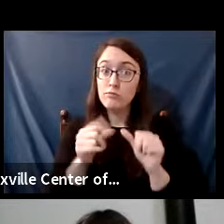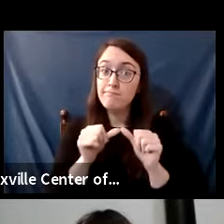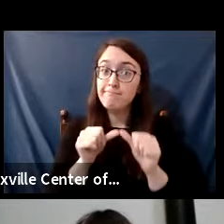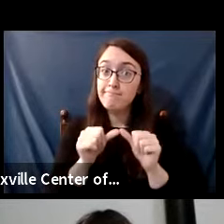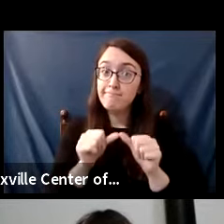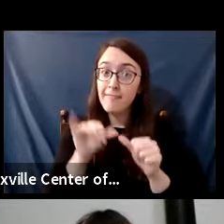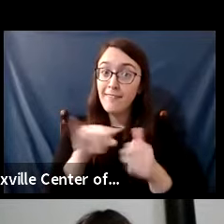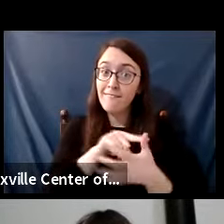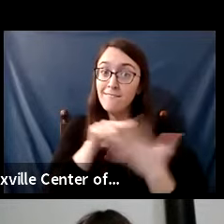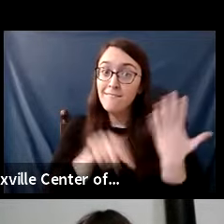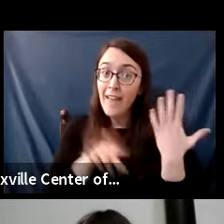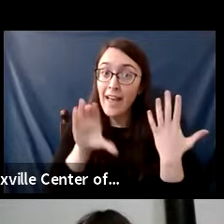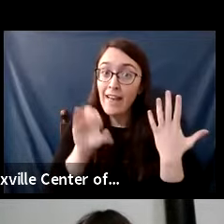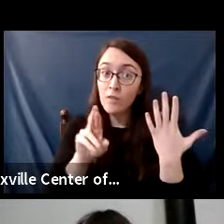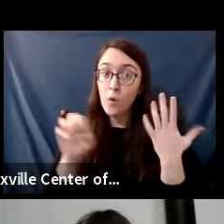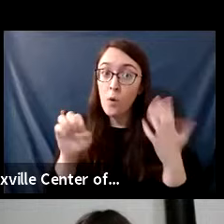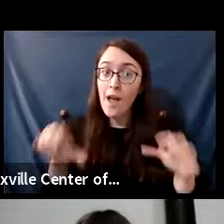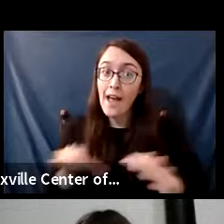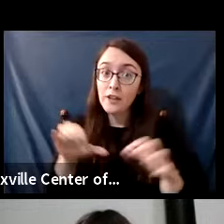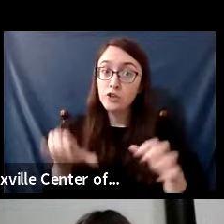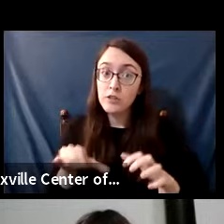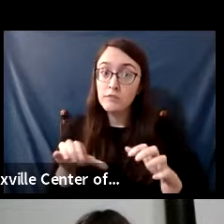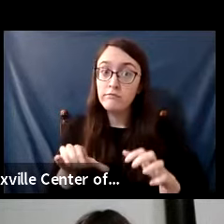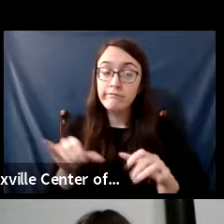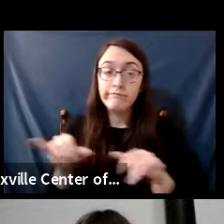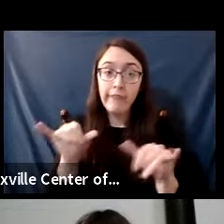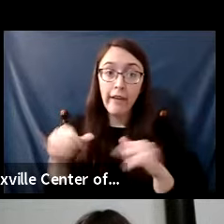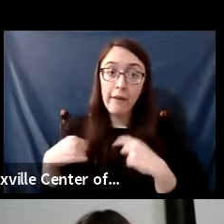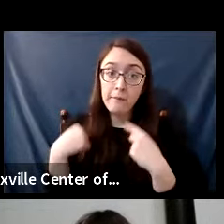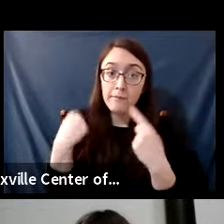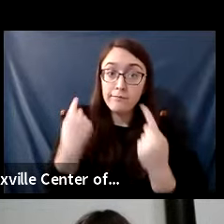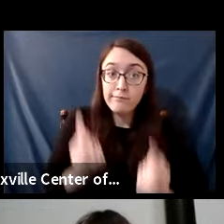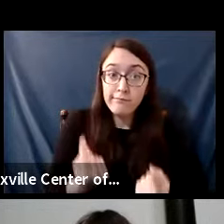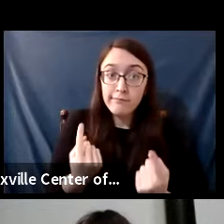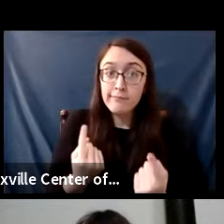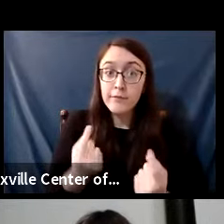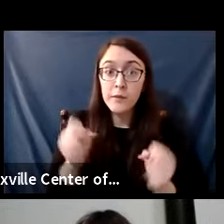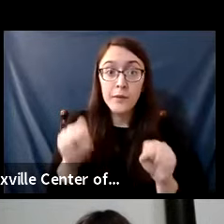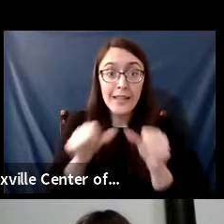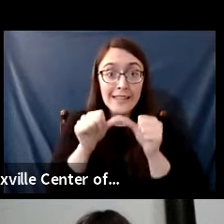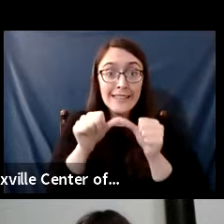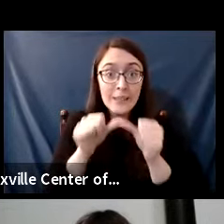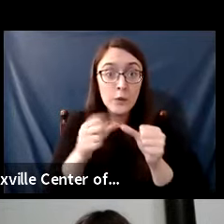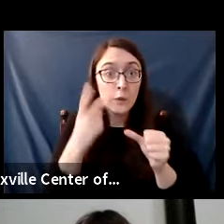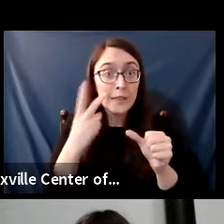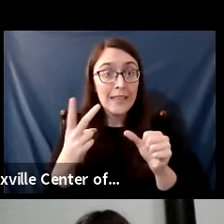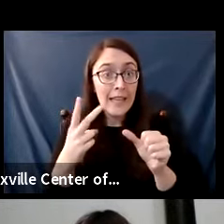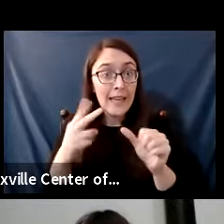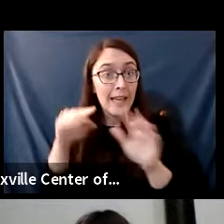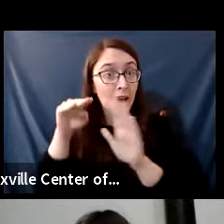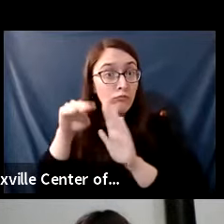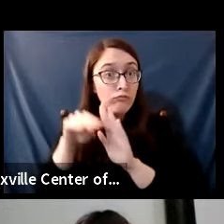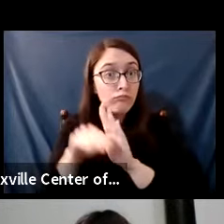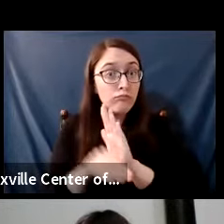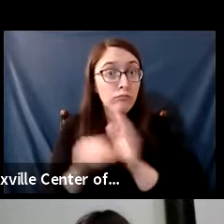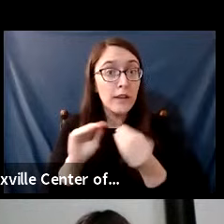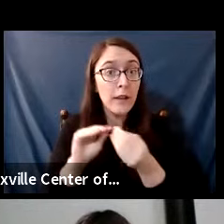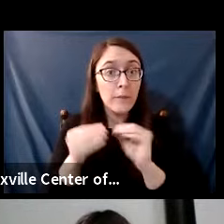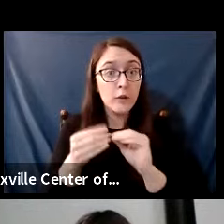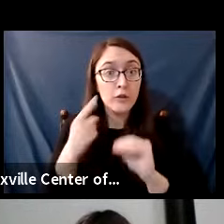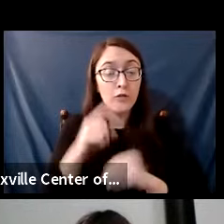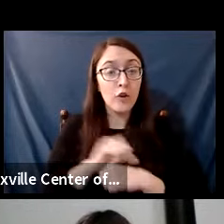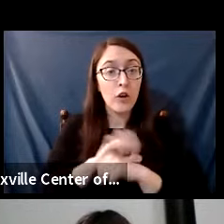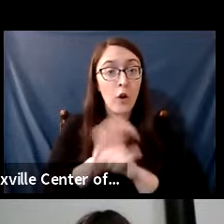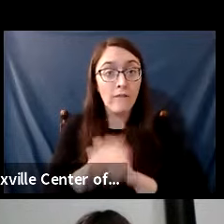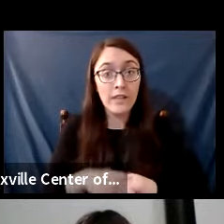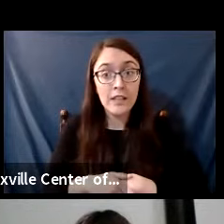actions and be even more diligent than you have been, so we can continue to see these positive numbers. I don't disagree that we might